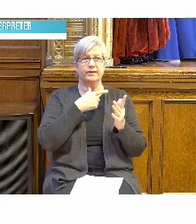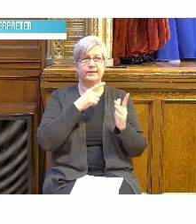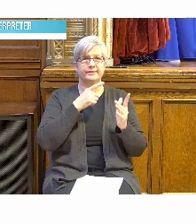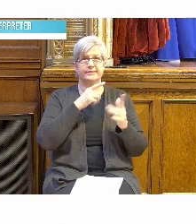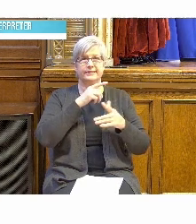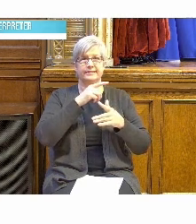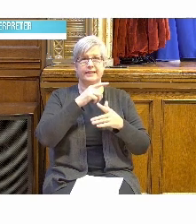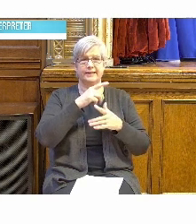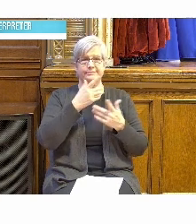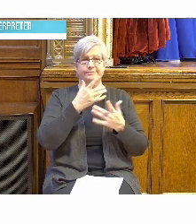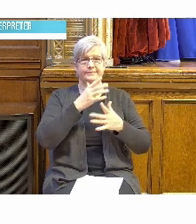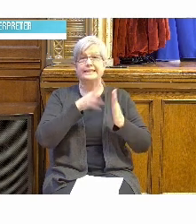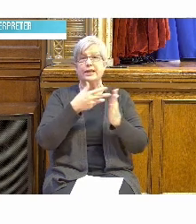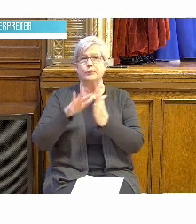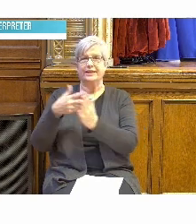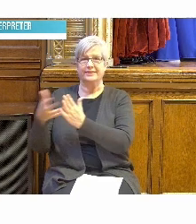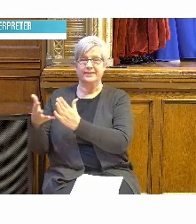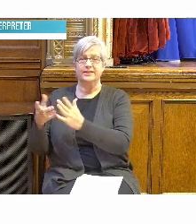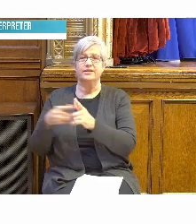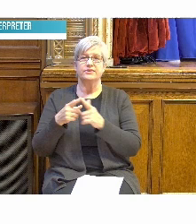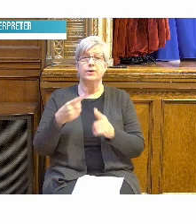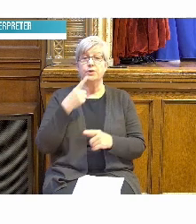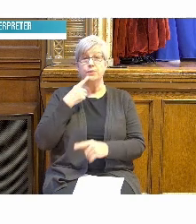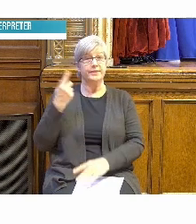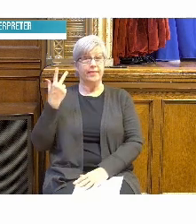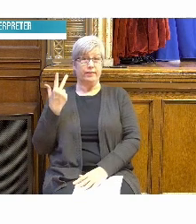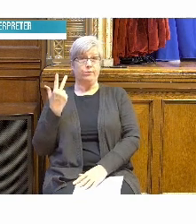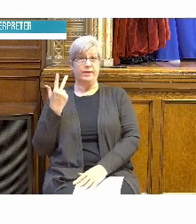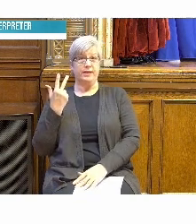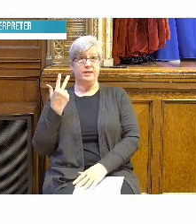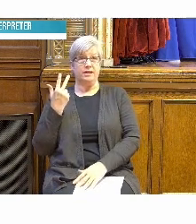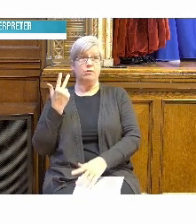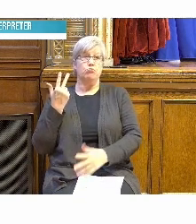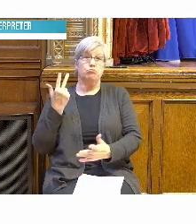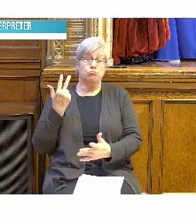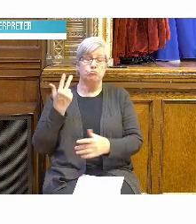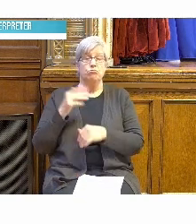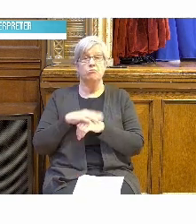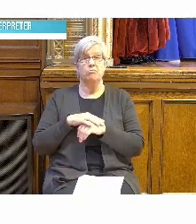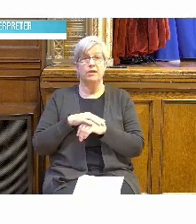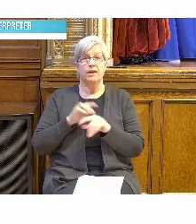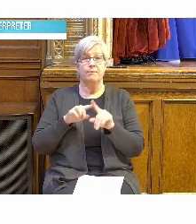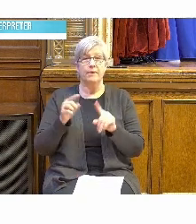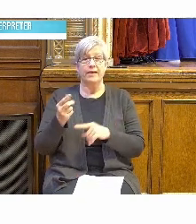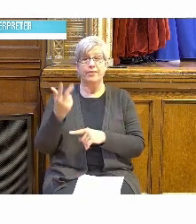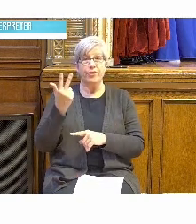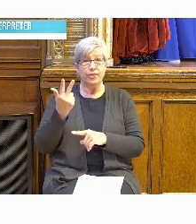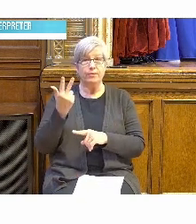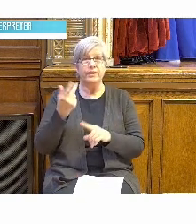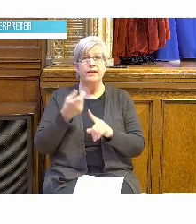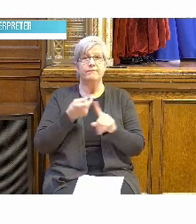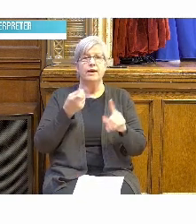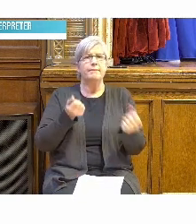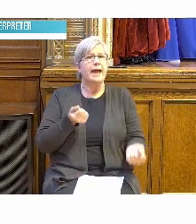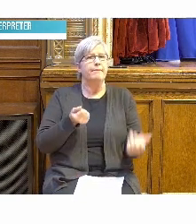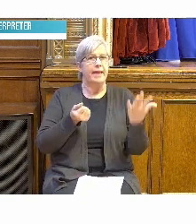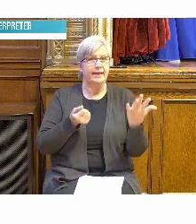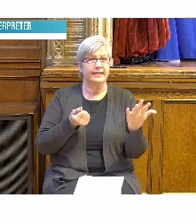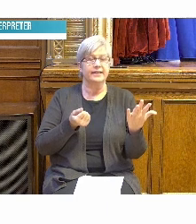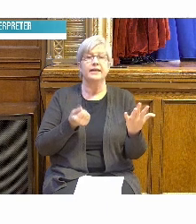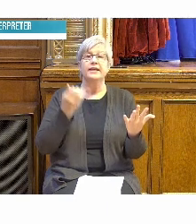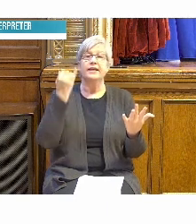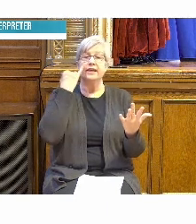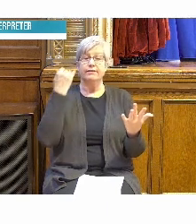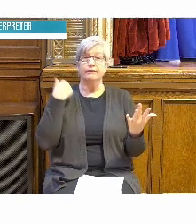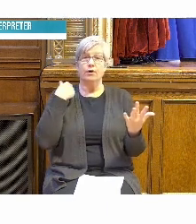And so, to suggest 3, that number without any context. If we are a body